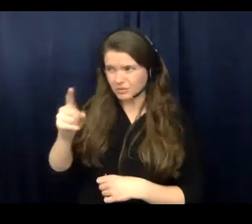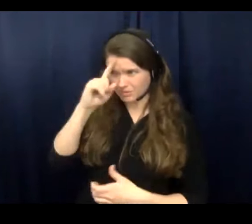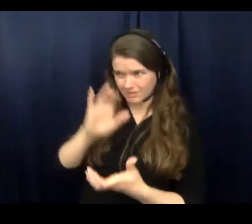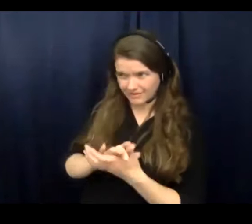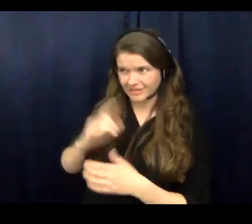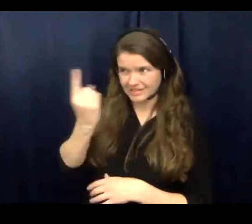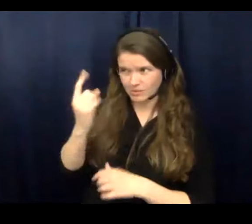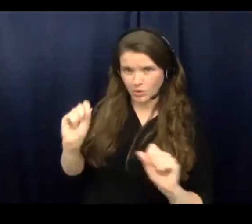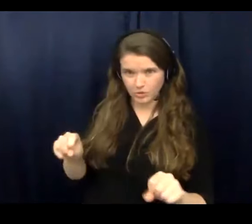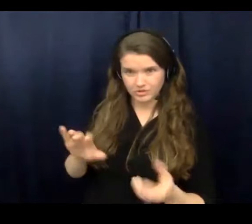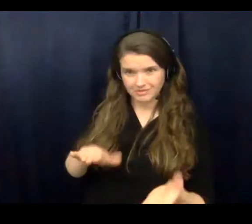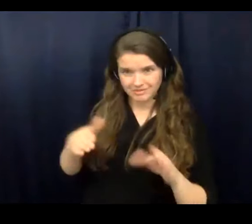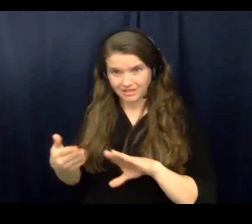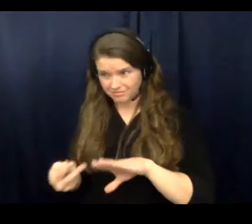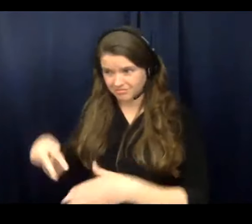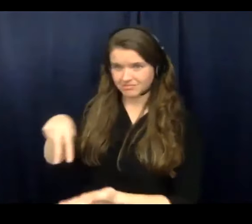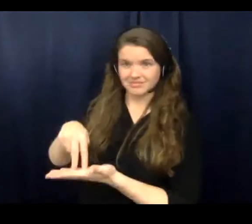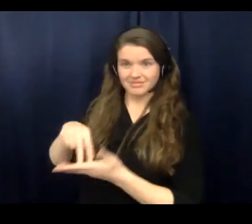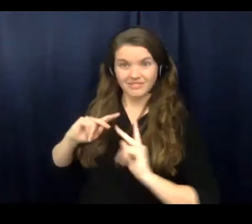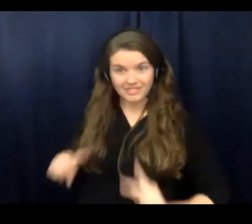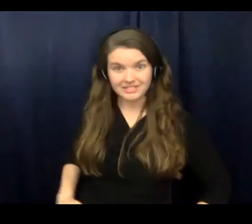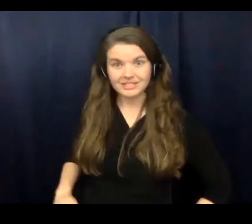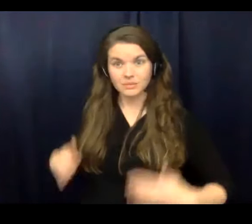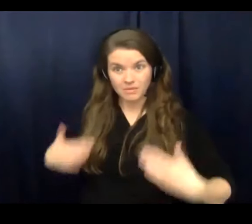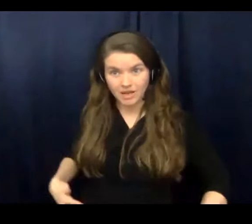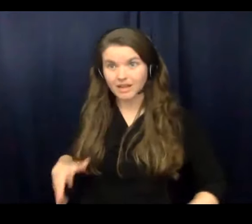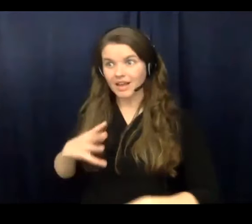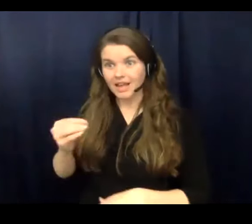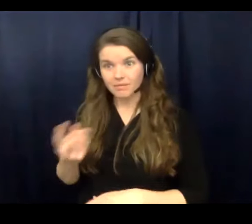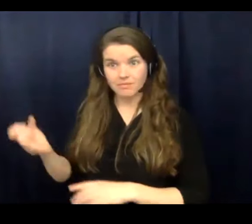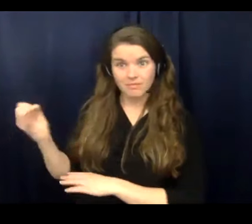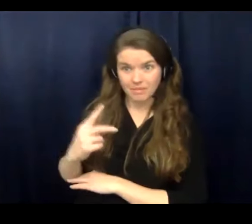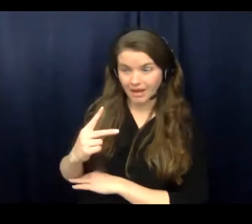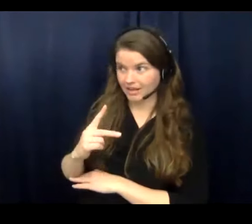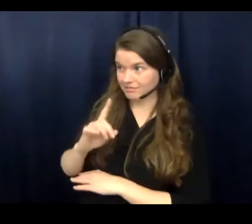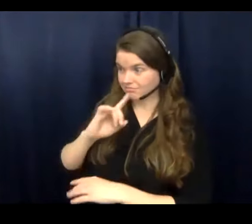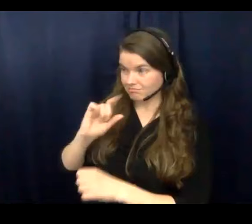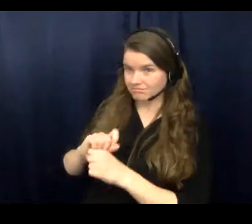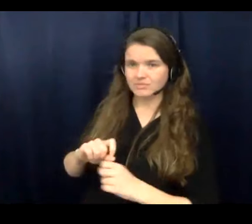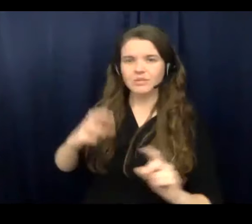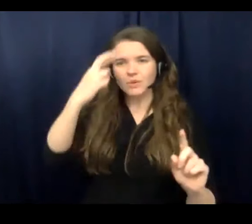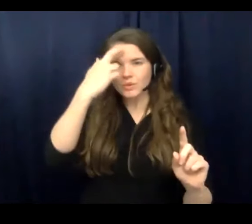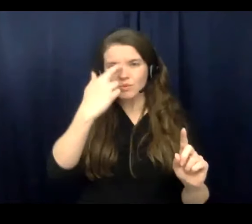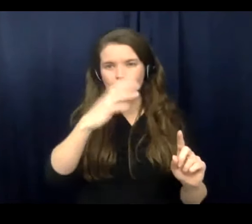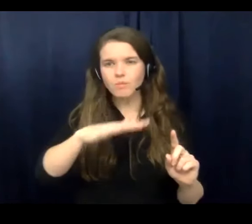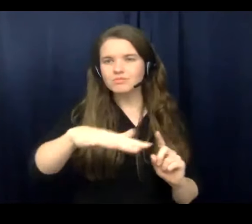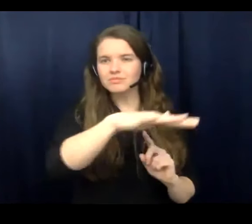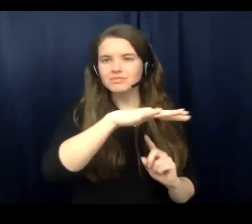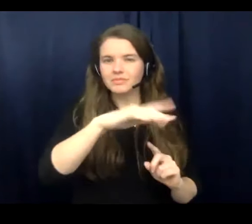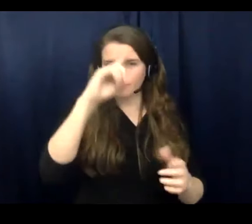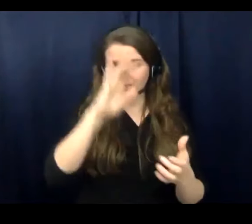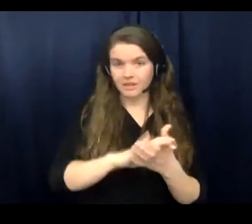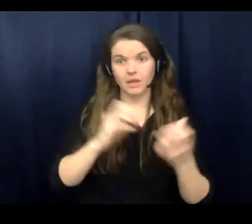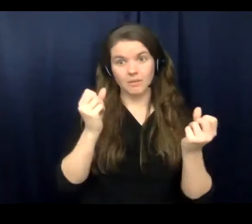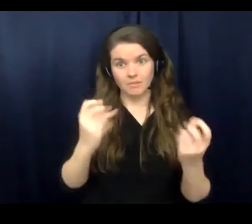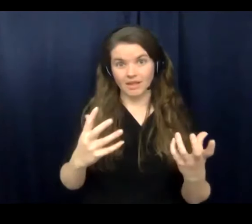someone could be resurrected from the dead physically, bodily, and come back sane. In fact, the Roman Empire believed that, and many things